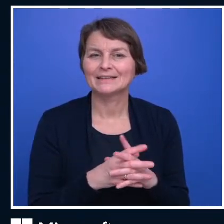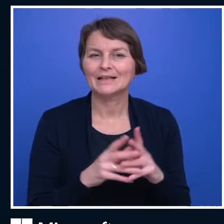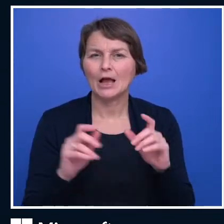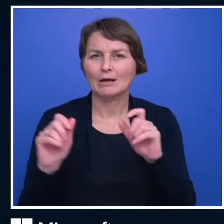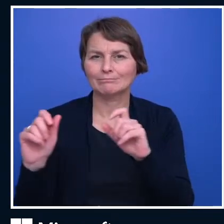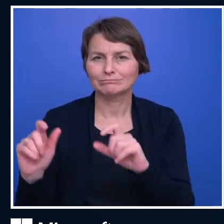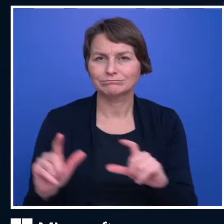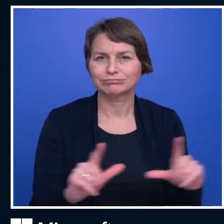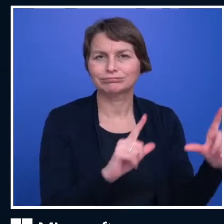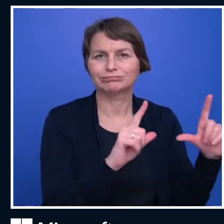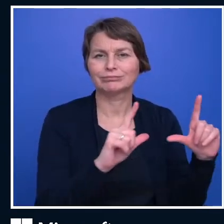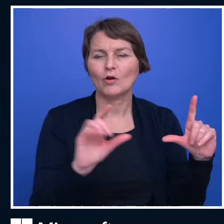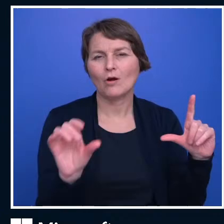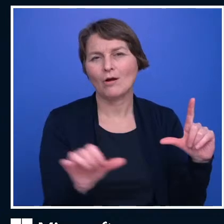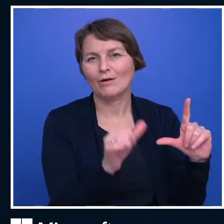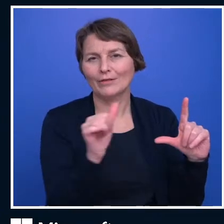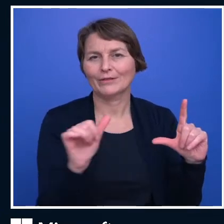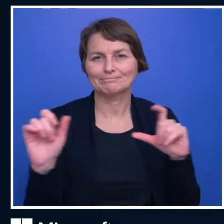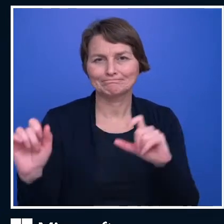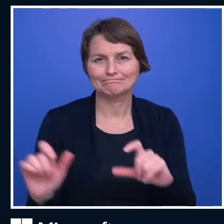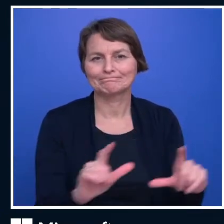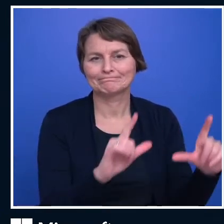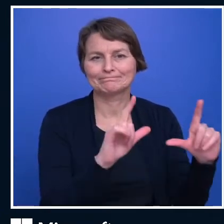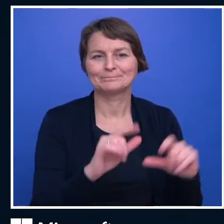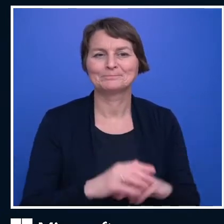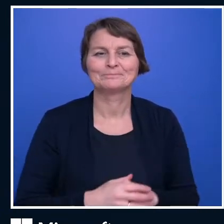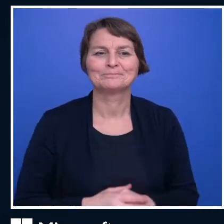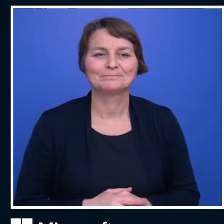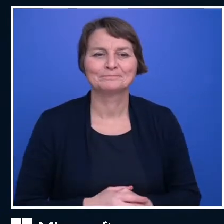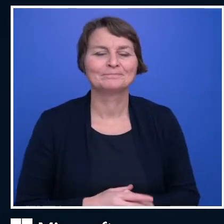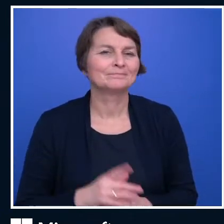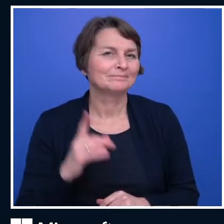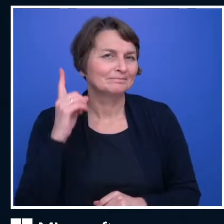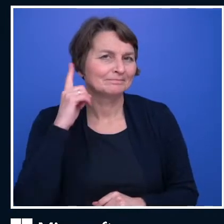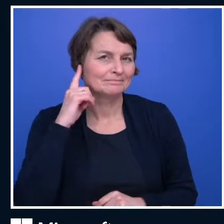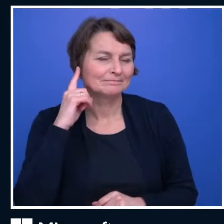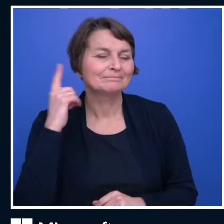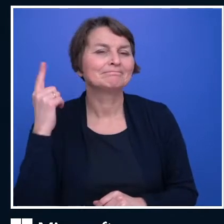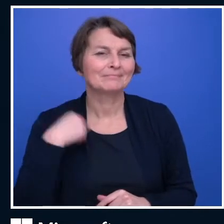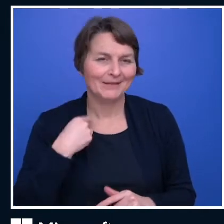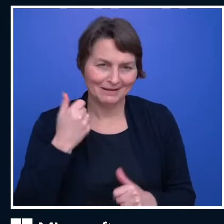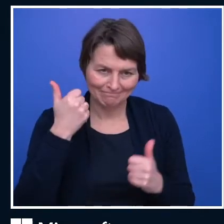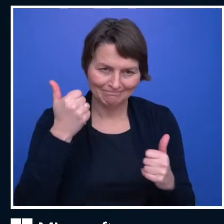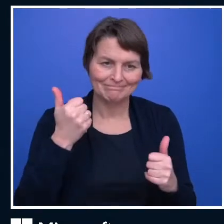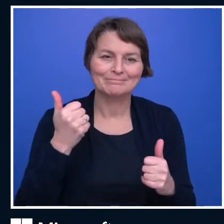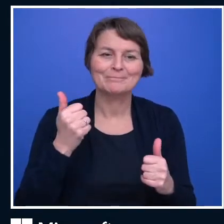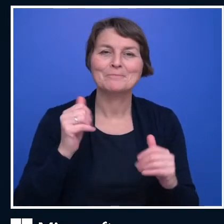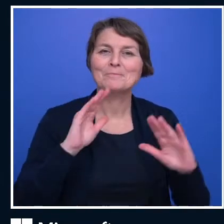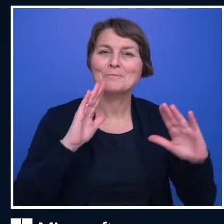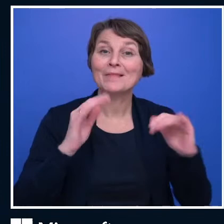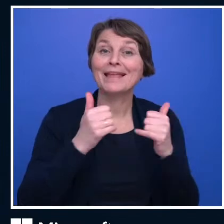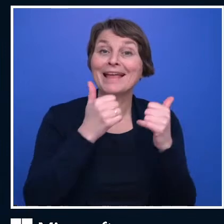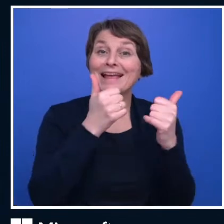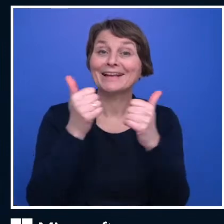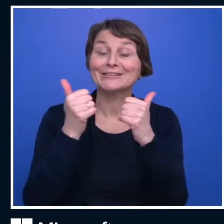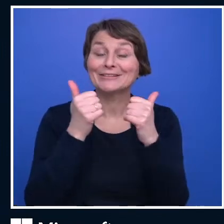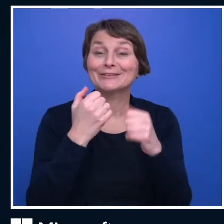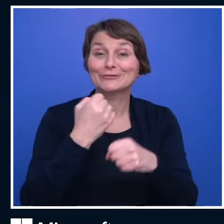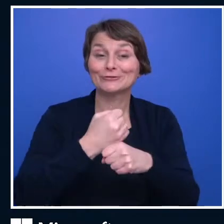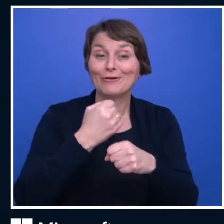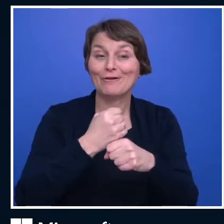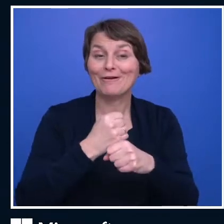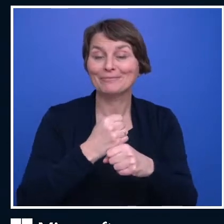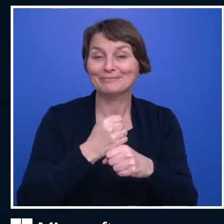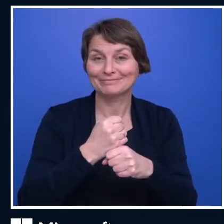screen. Yeah, excellent. Thank you so much, Rishit, for a great presentation. I don't